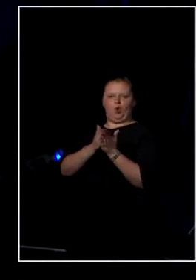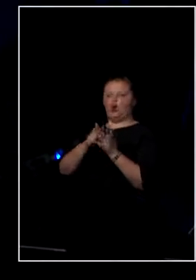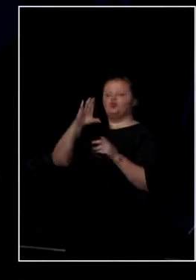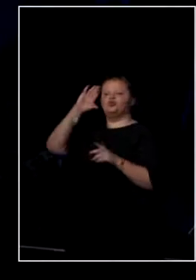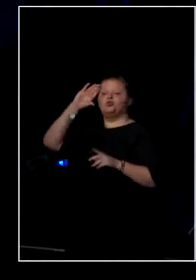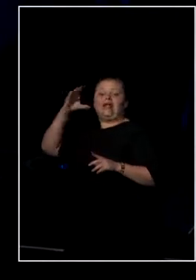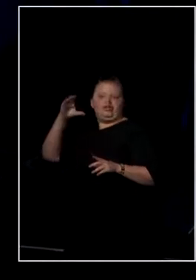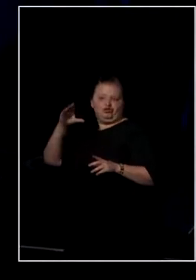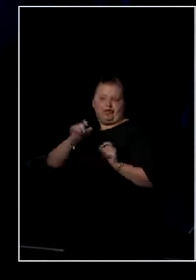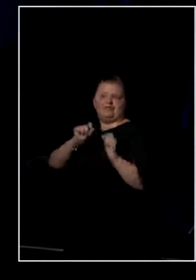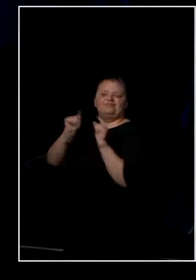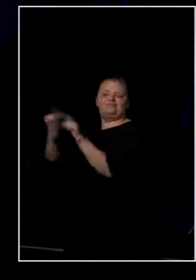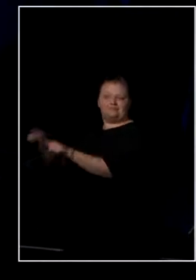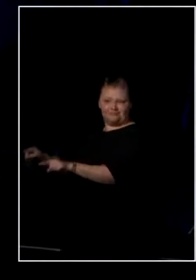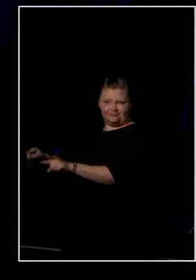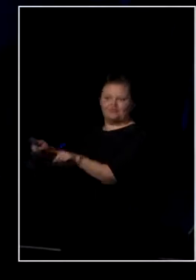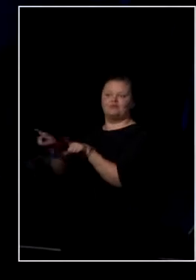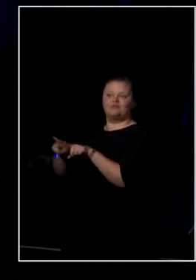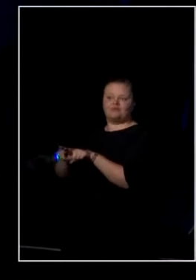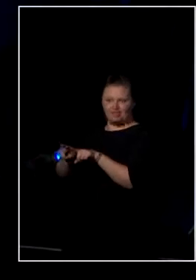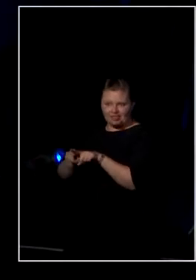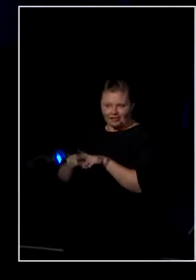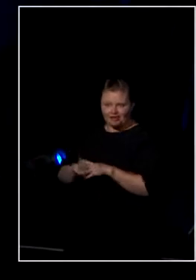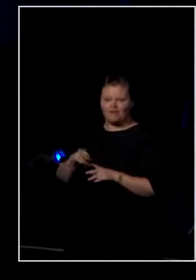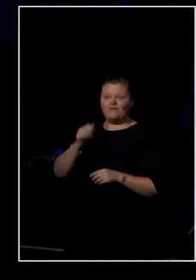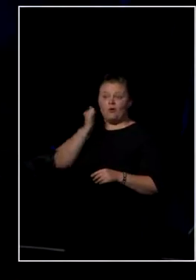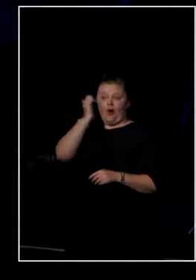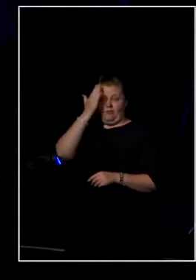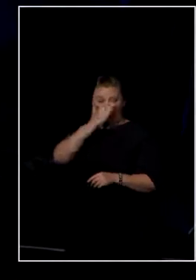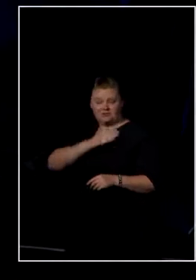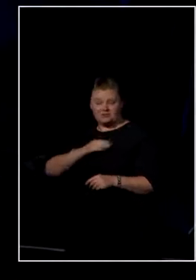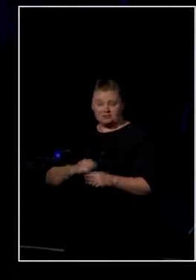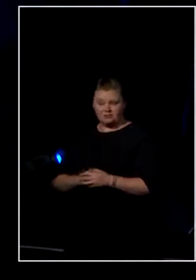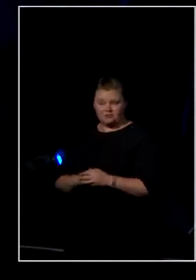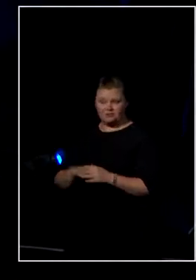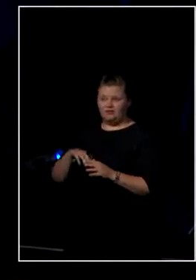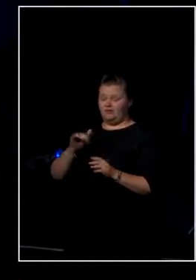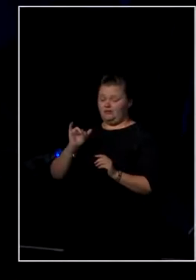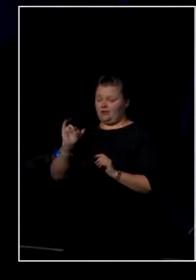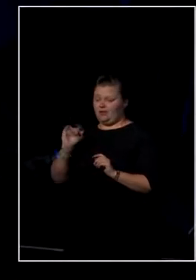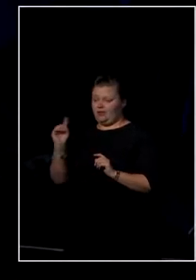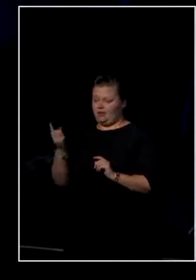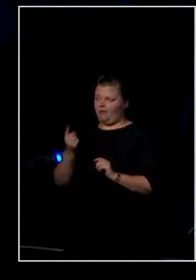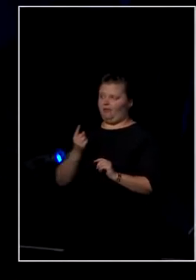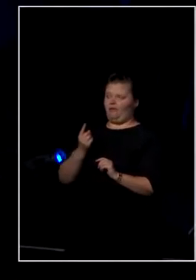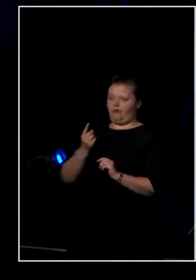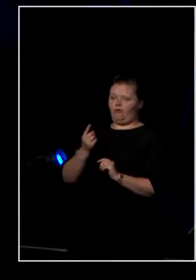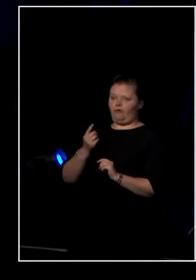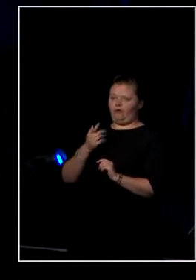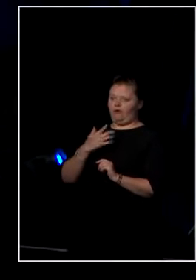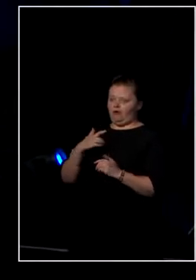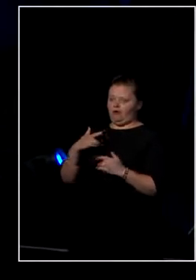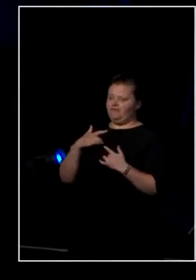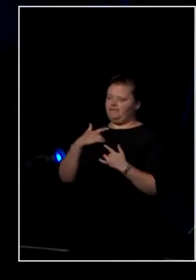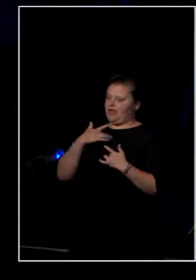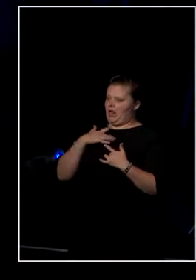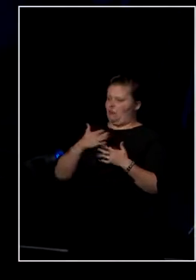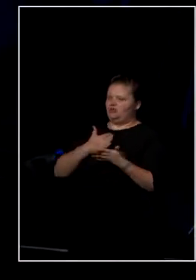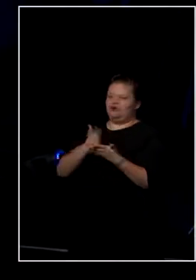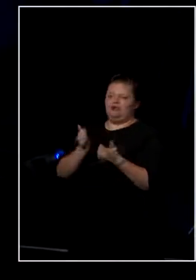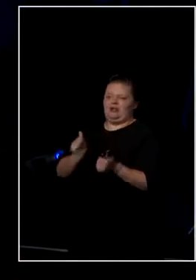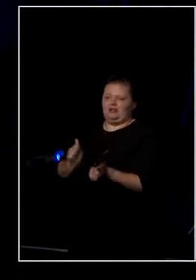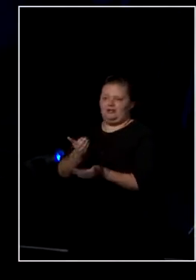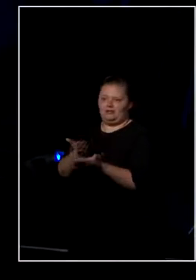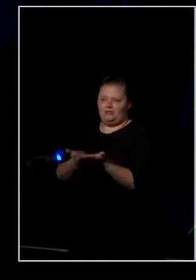outback as well, for the Aboriginals, because they might come forward and want to tell their stories, do you know what I mean?